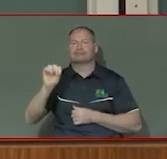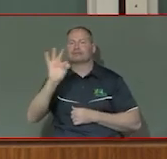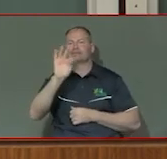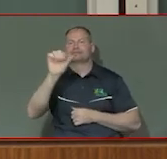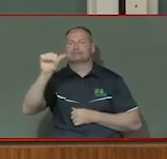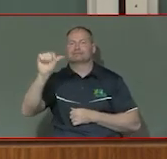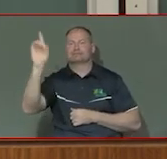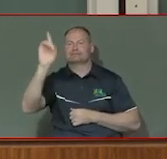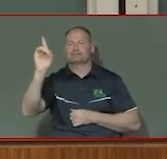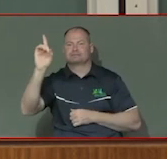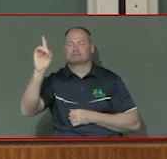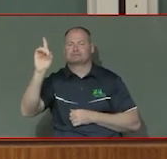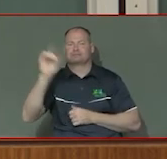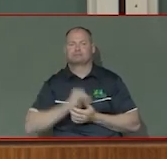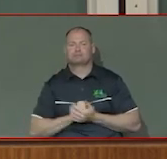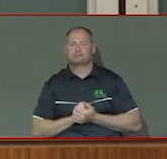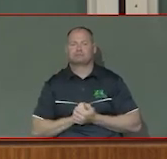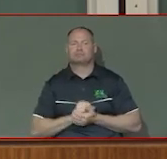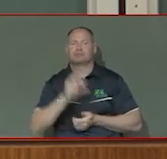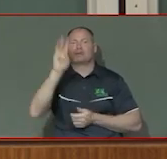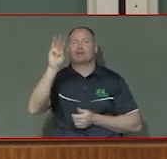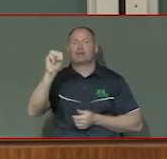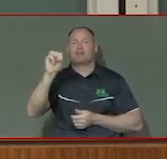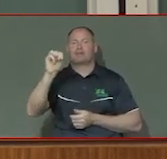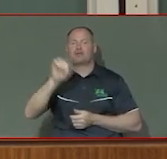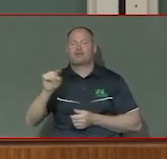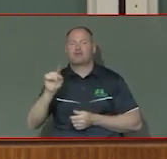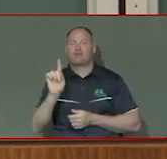degrees is m over 1.